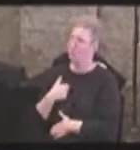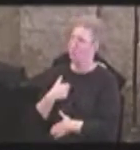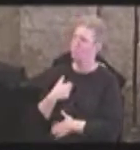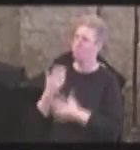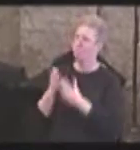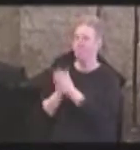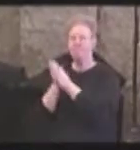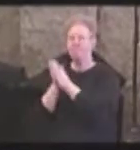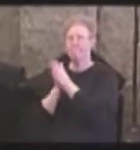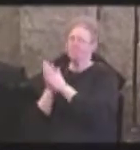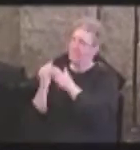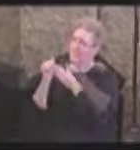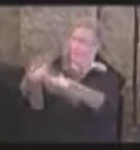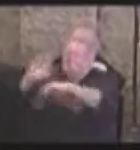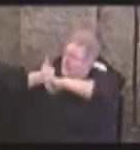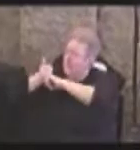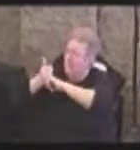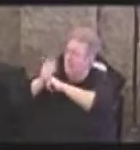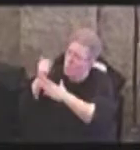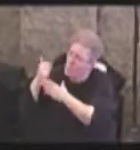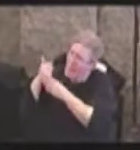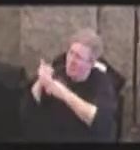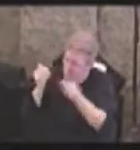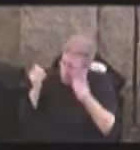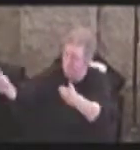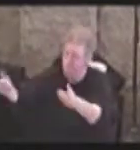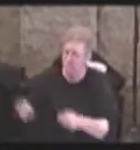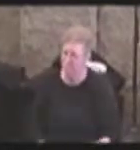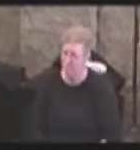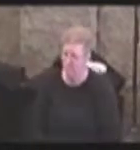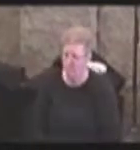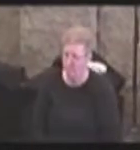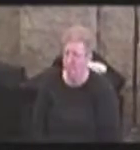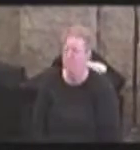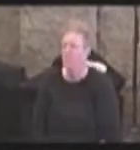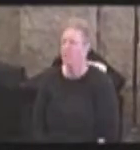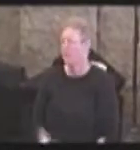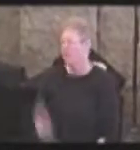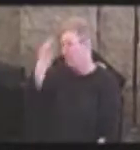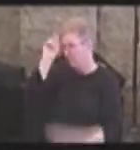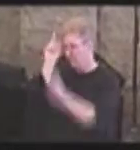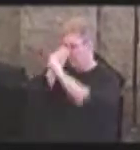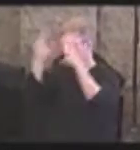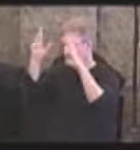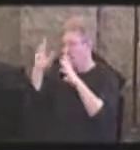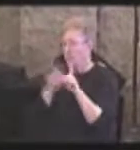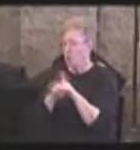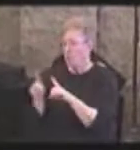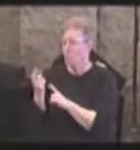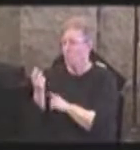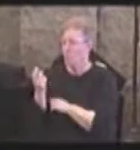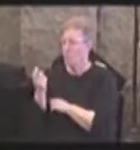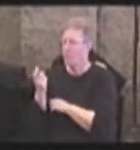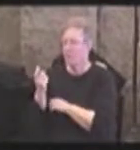this vision that I mentioned to you all earlier today. Now, the Vision one is also somewhat limited. We talked about the car being limited. The Vision